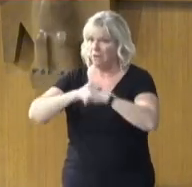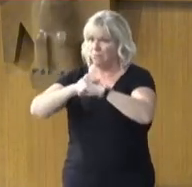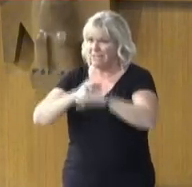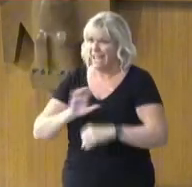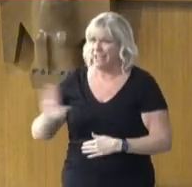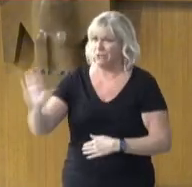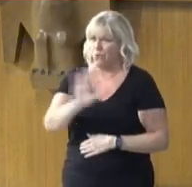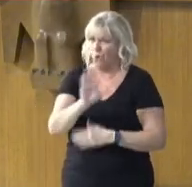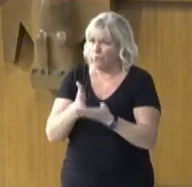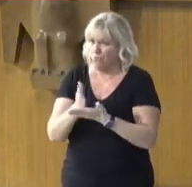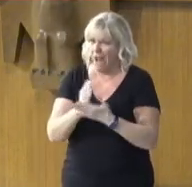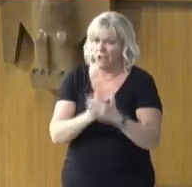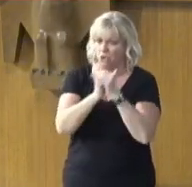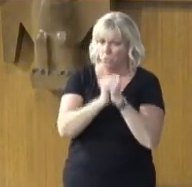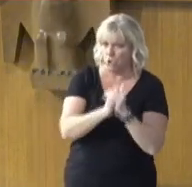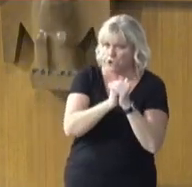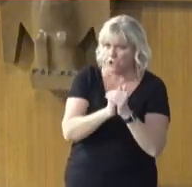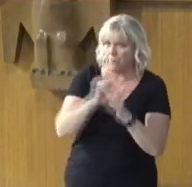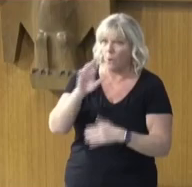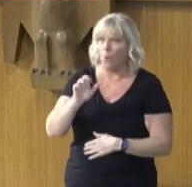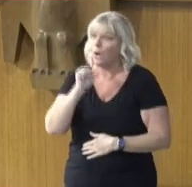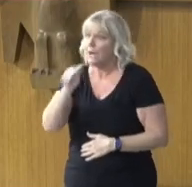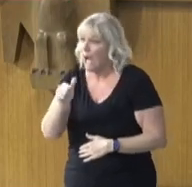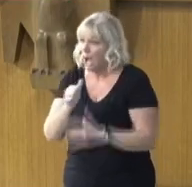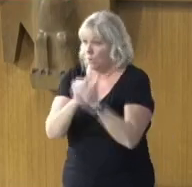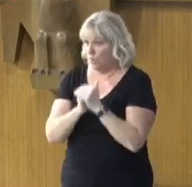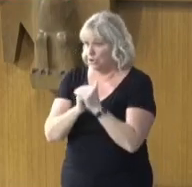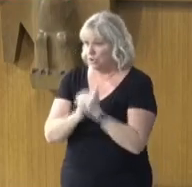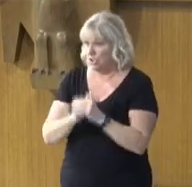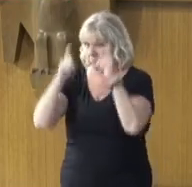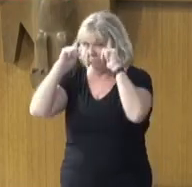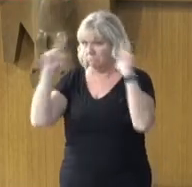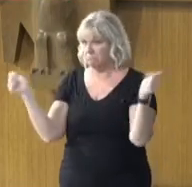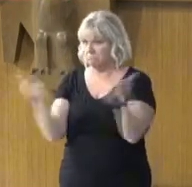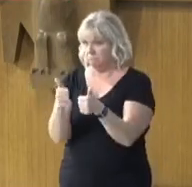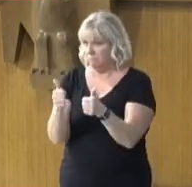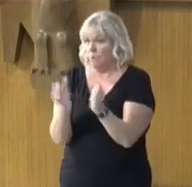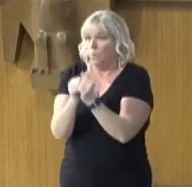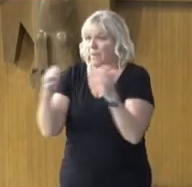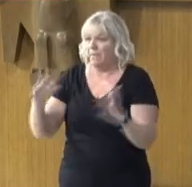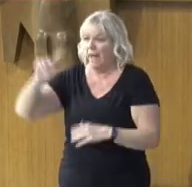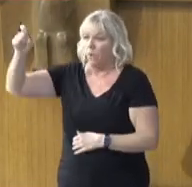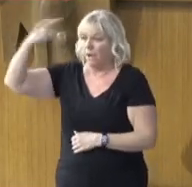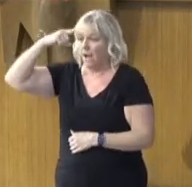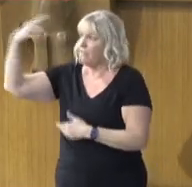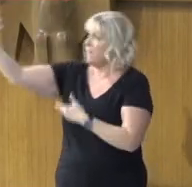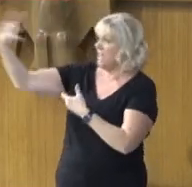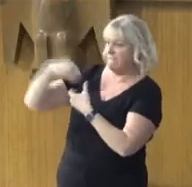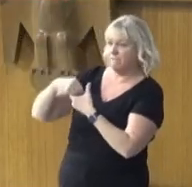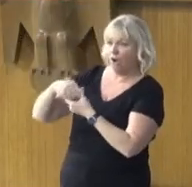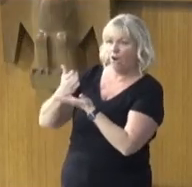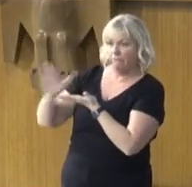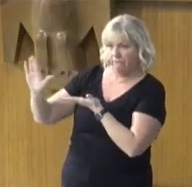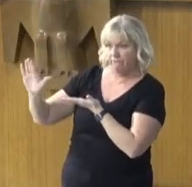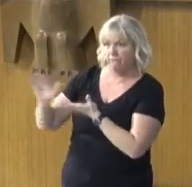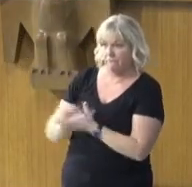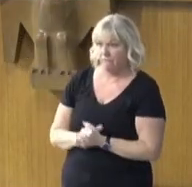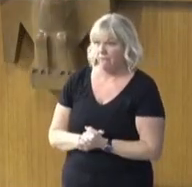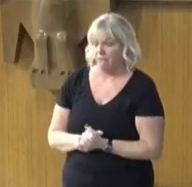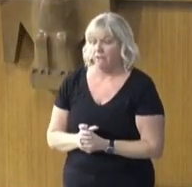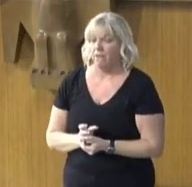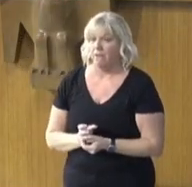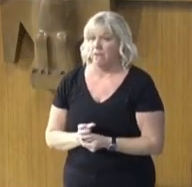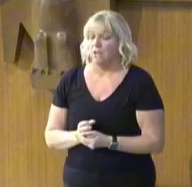worship or to not worship however they choose. without the government intervening. So, by